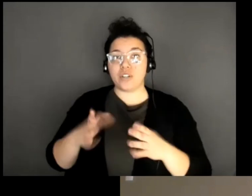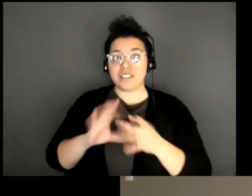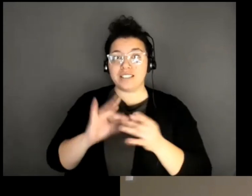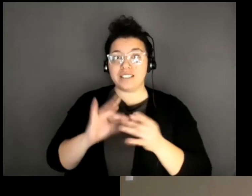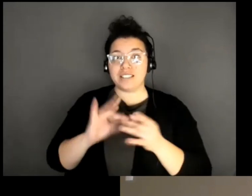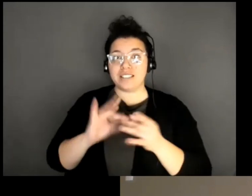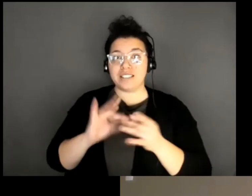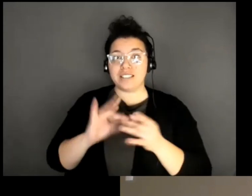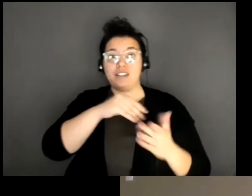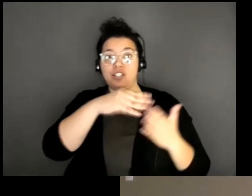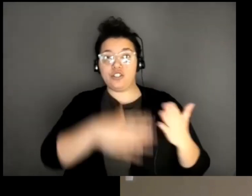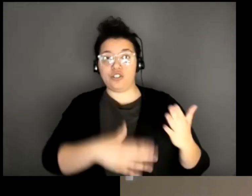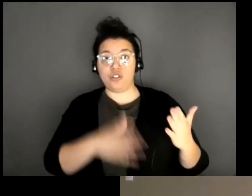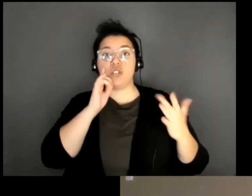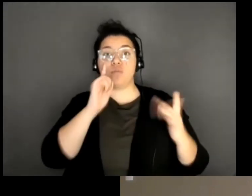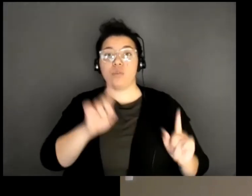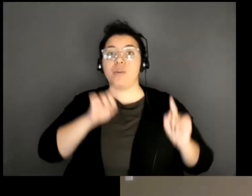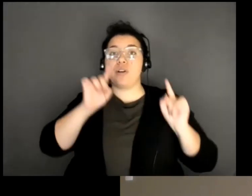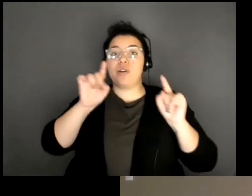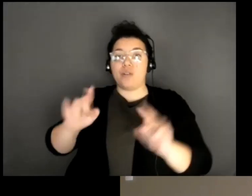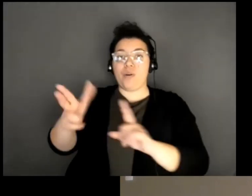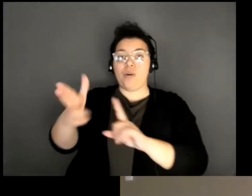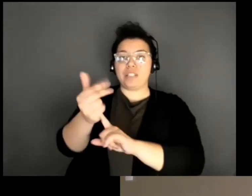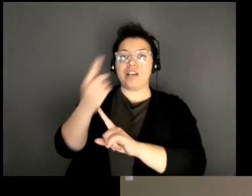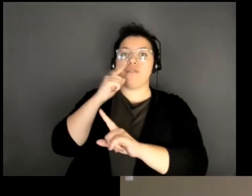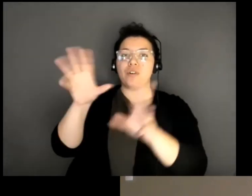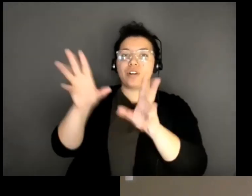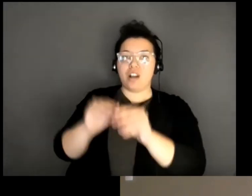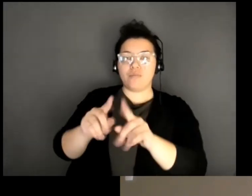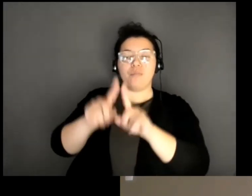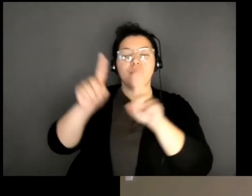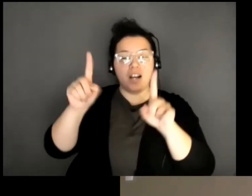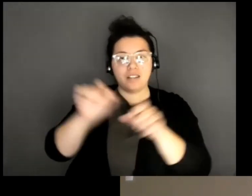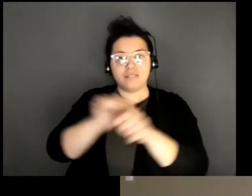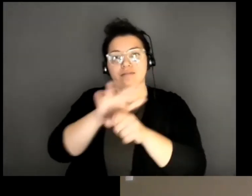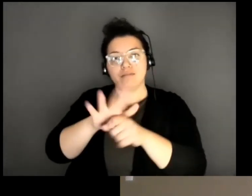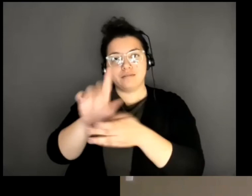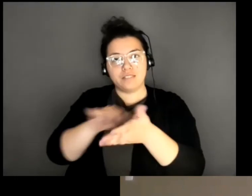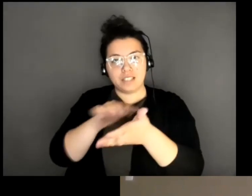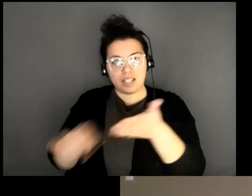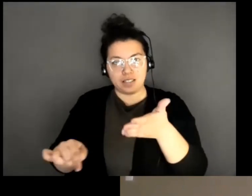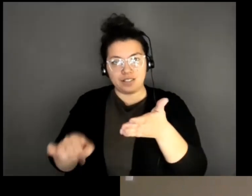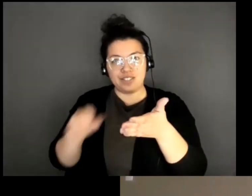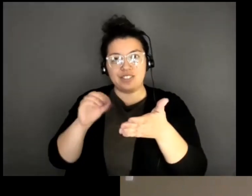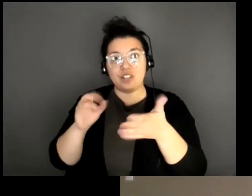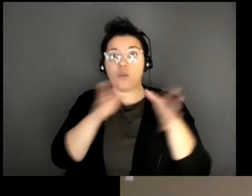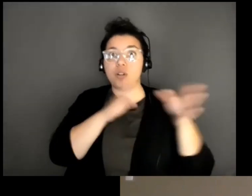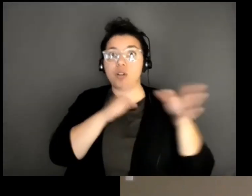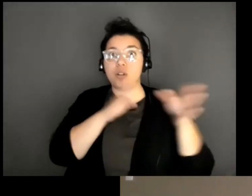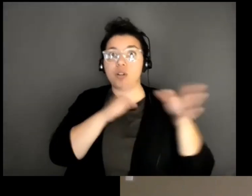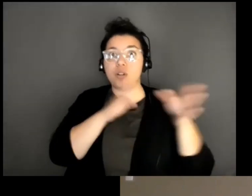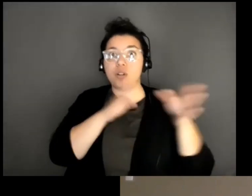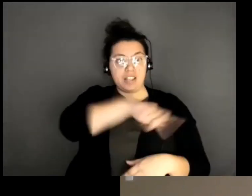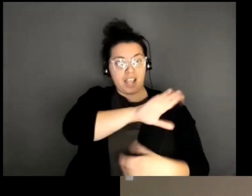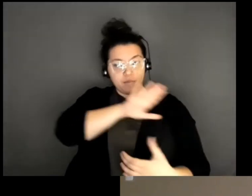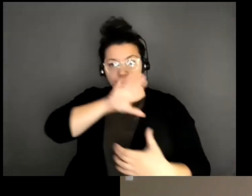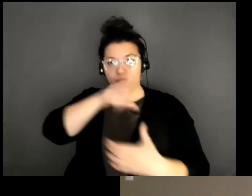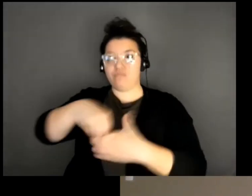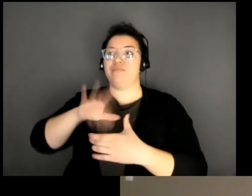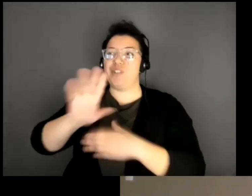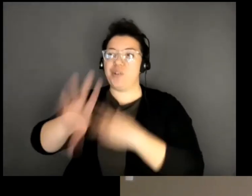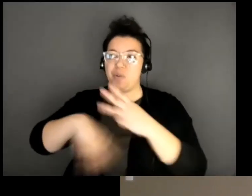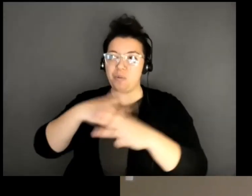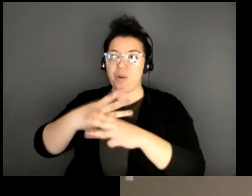a conference or a competition of some kind, and of course was canceled. So they were going to be in your world, and they were looking forward to